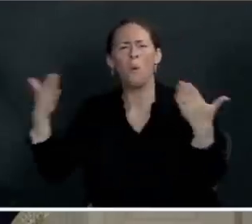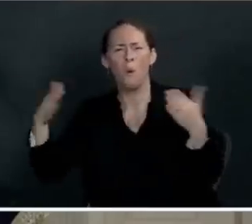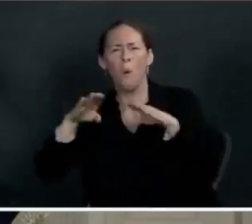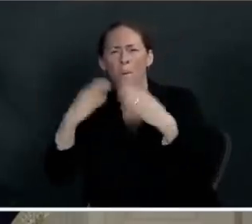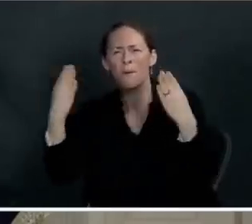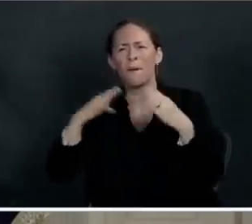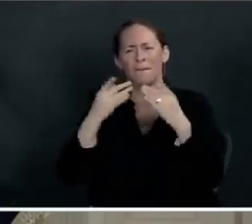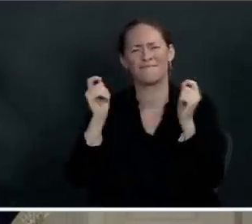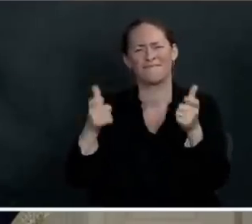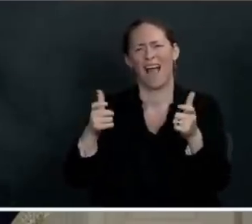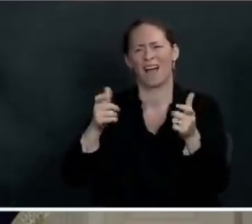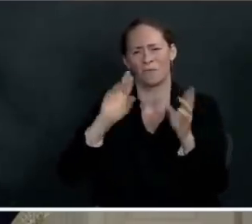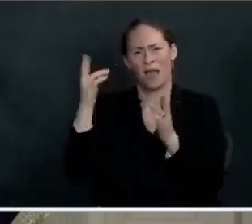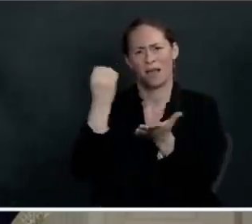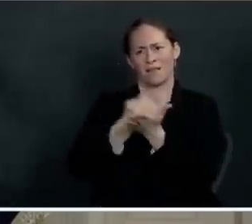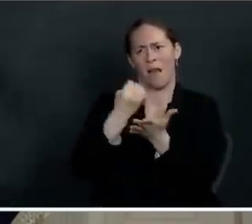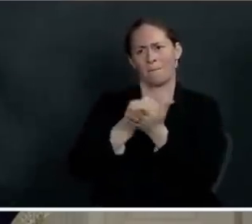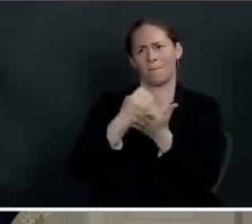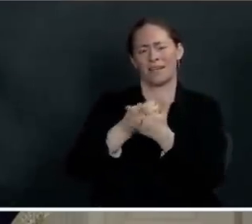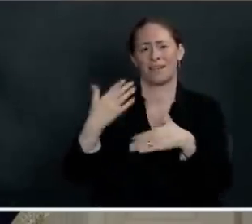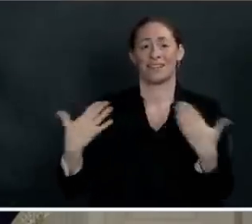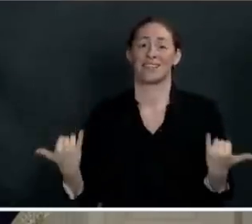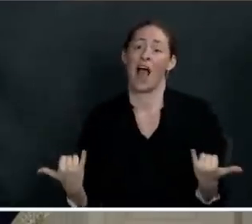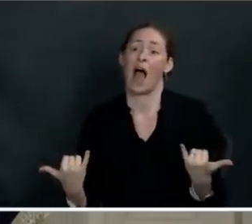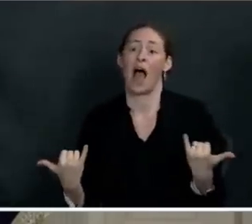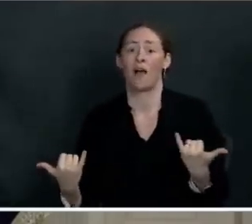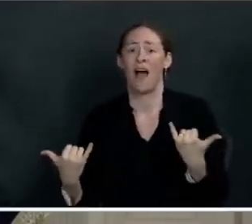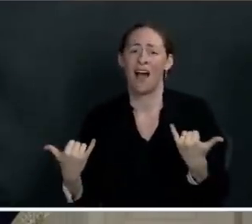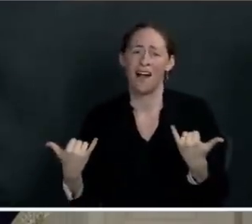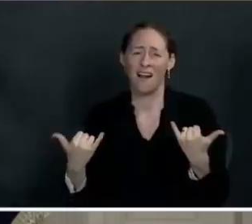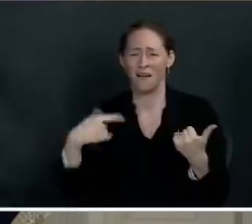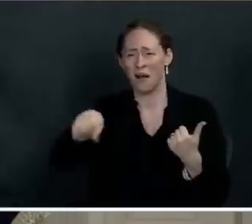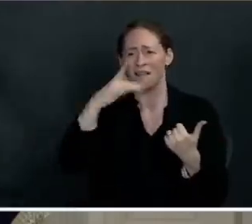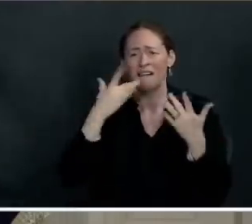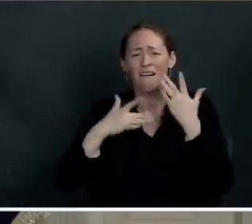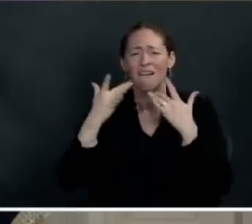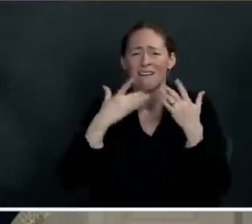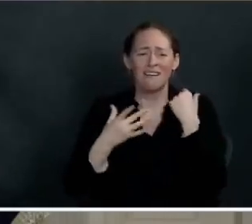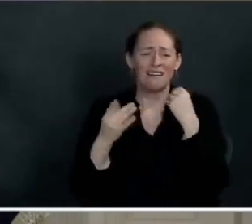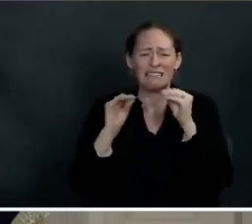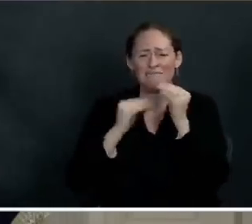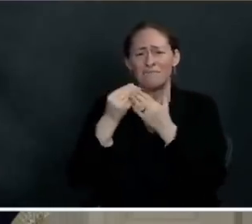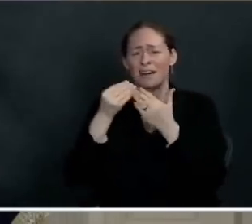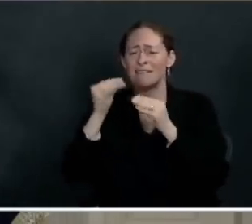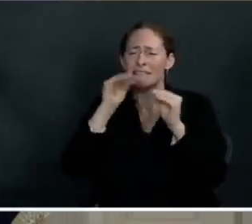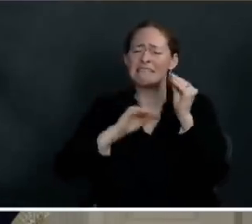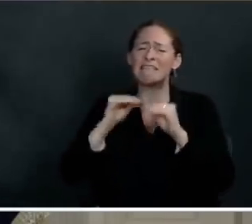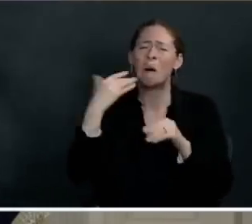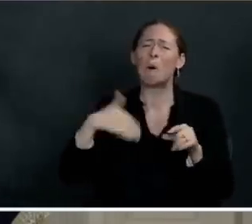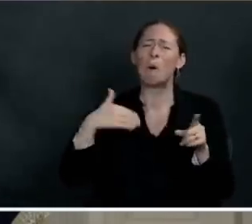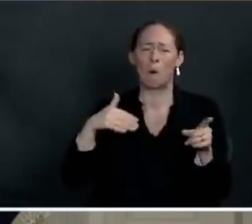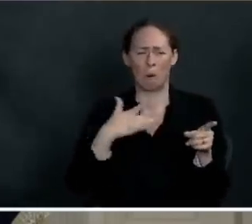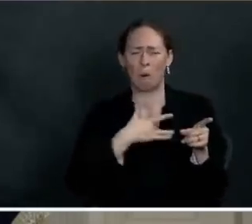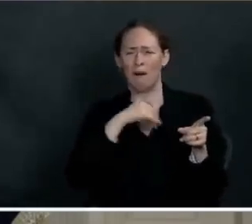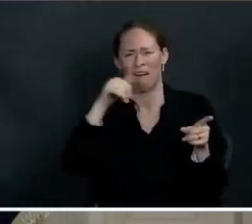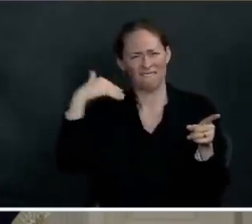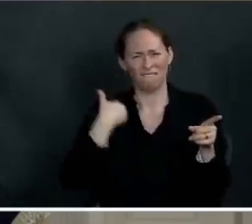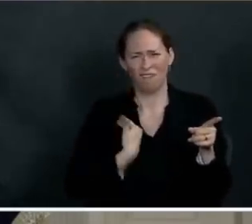Americans who are in badly need of it through no fault of their own. And our plan will take